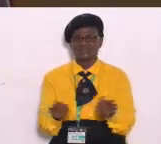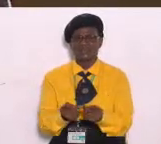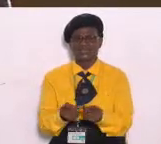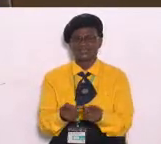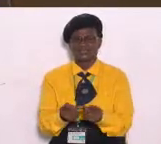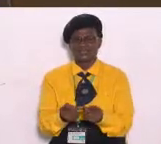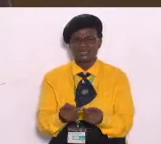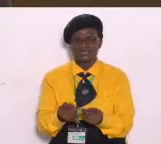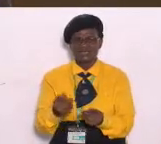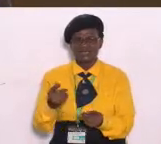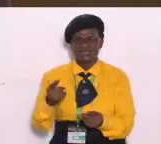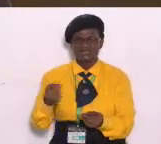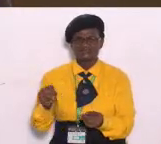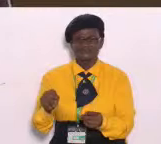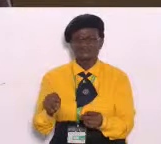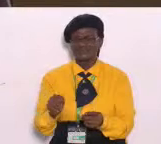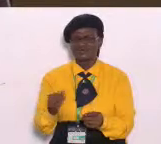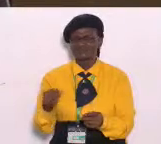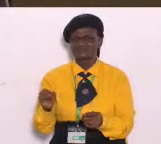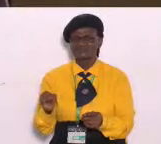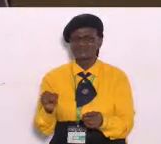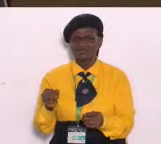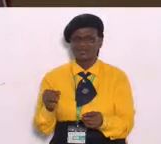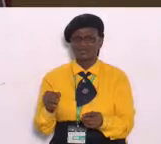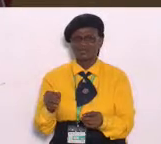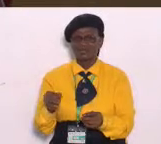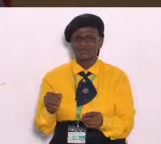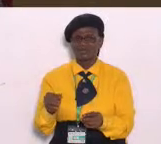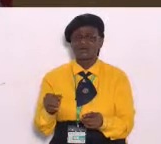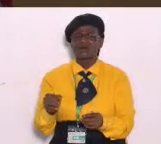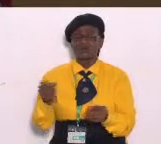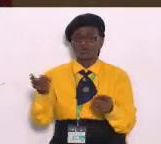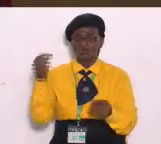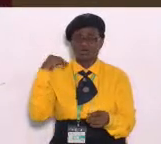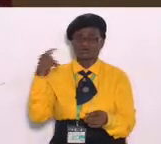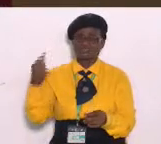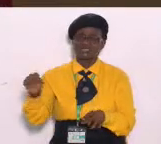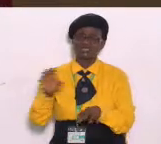first place to be attacked was the church.